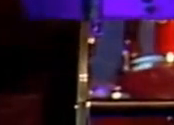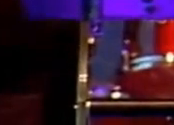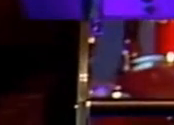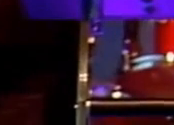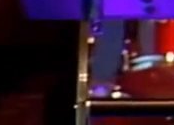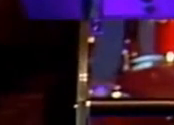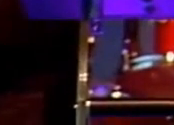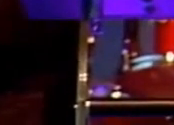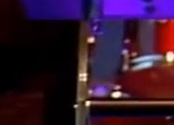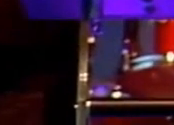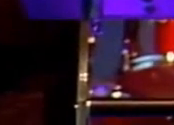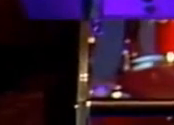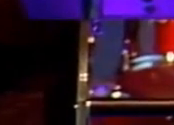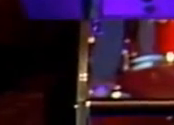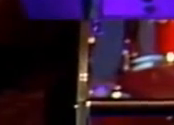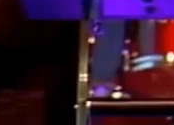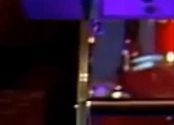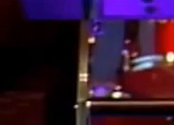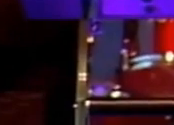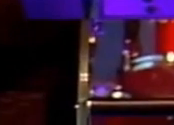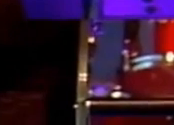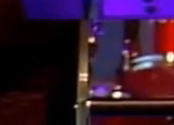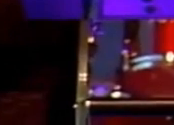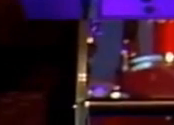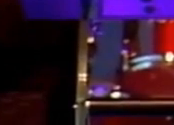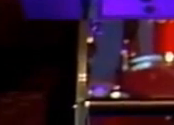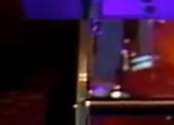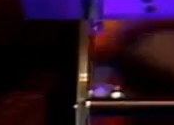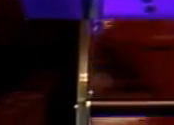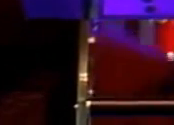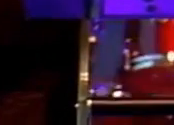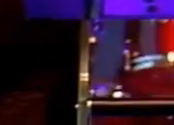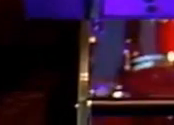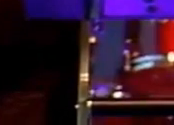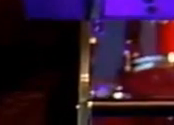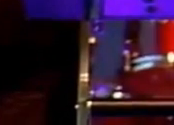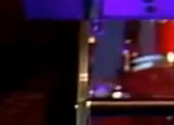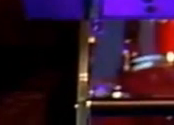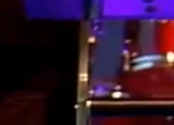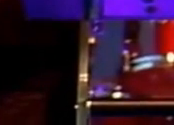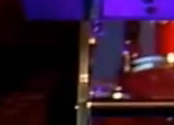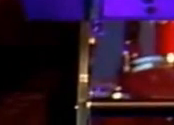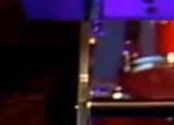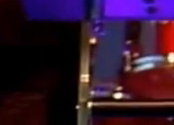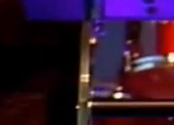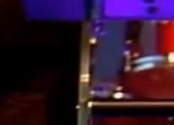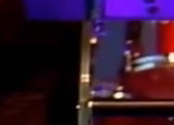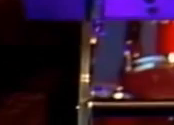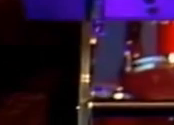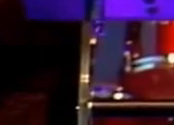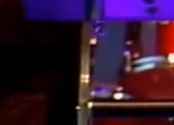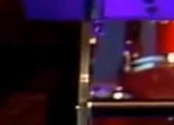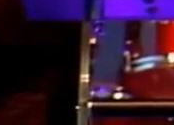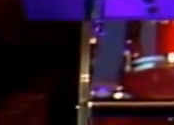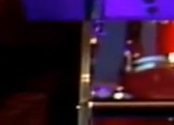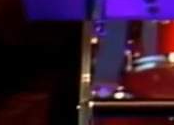to transfer us from one level to another higher level. Nituzarangare rero. Do not be distracted. Ahubwo dutega amatwi. But